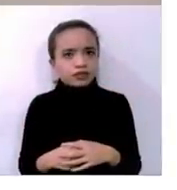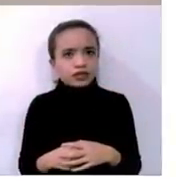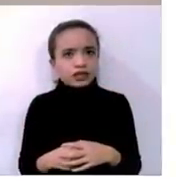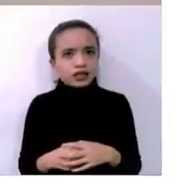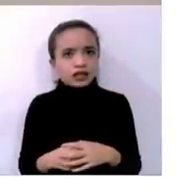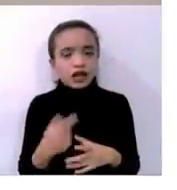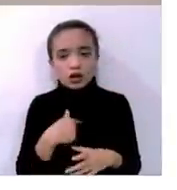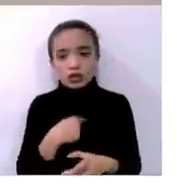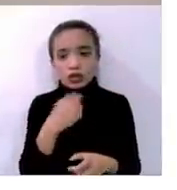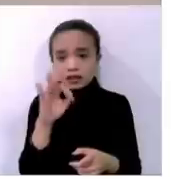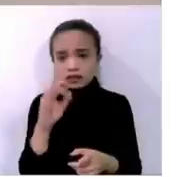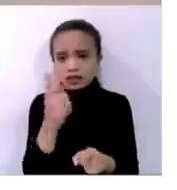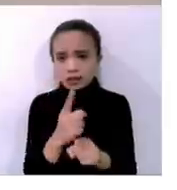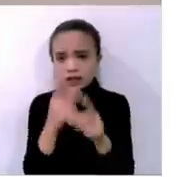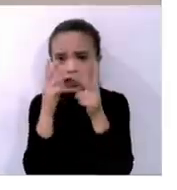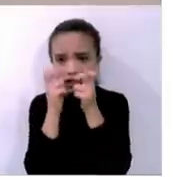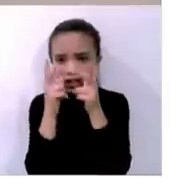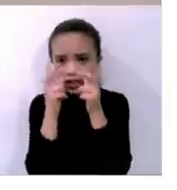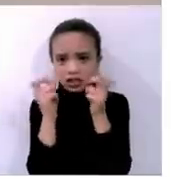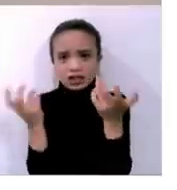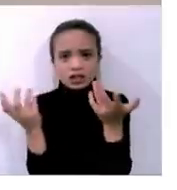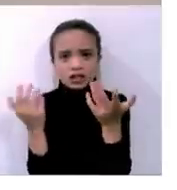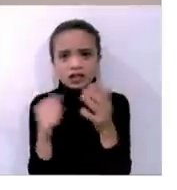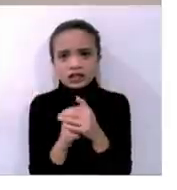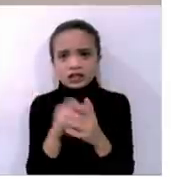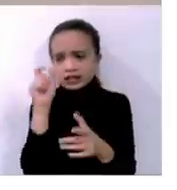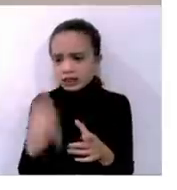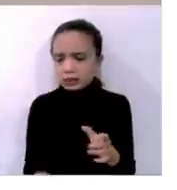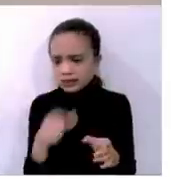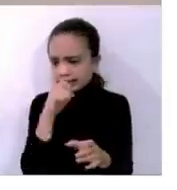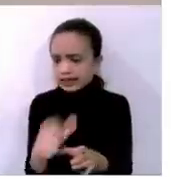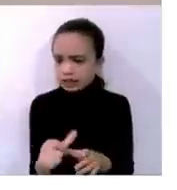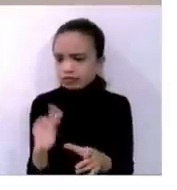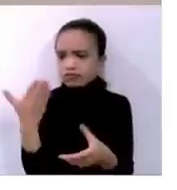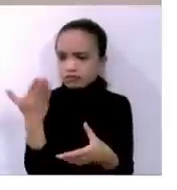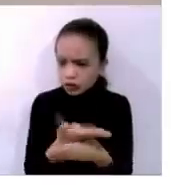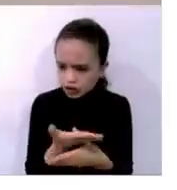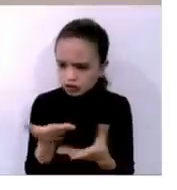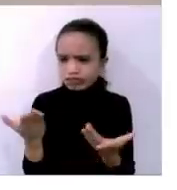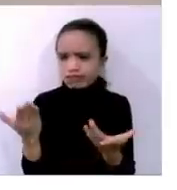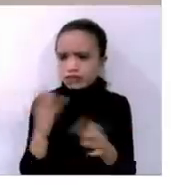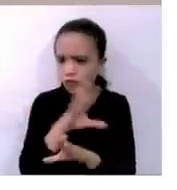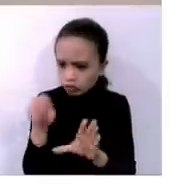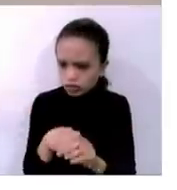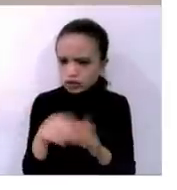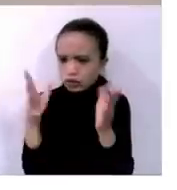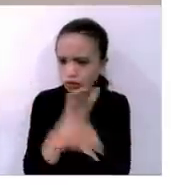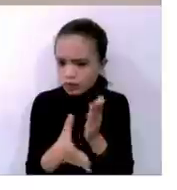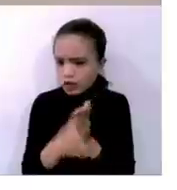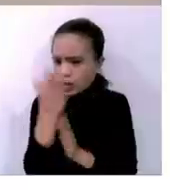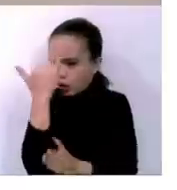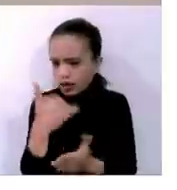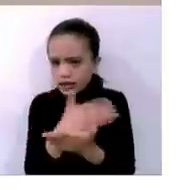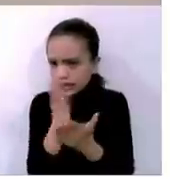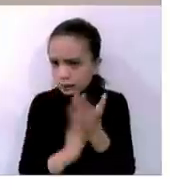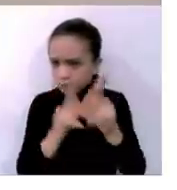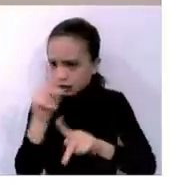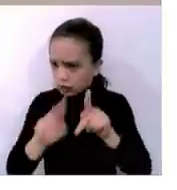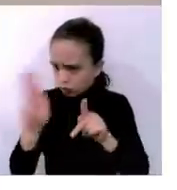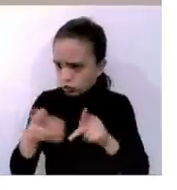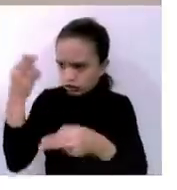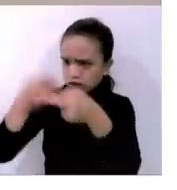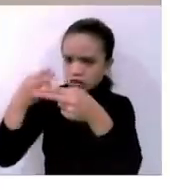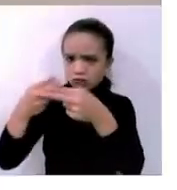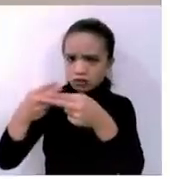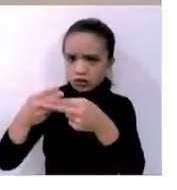not interfere in COMELEC. And some people may be using his name. And they're both